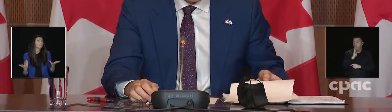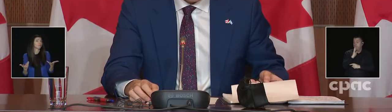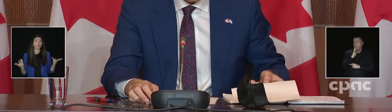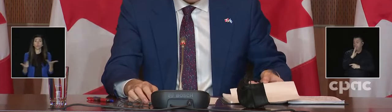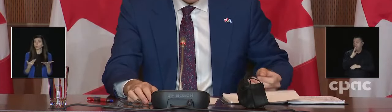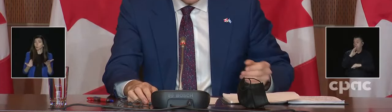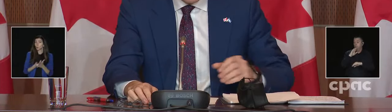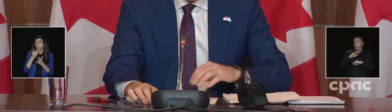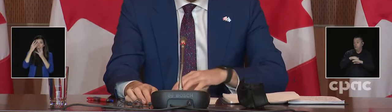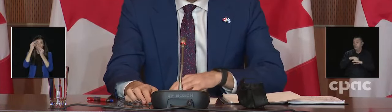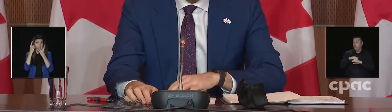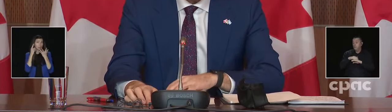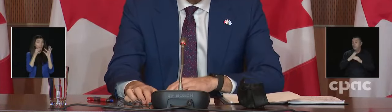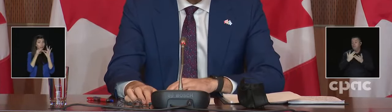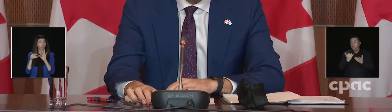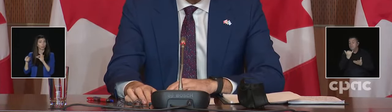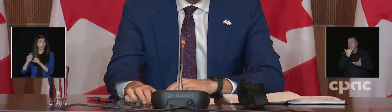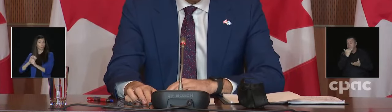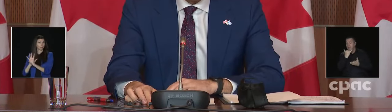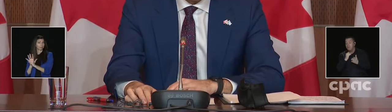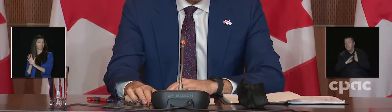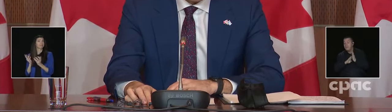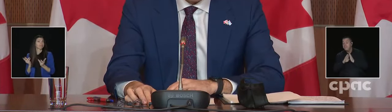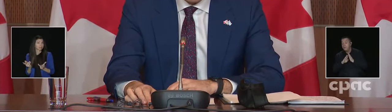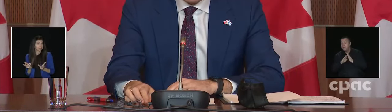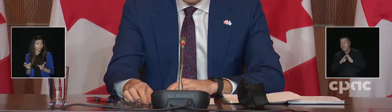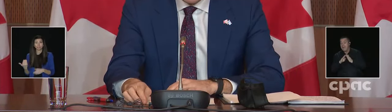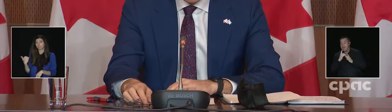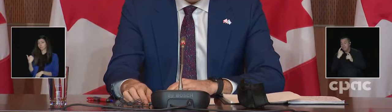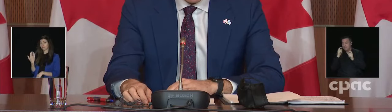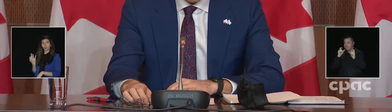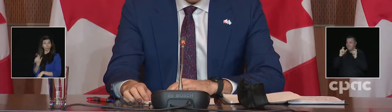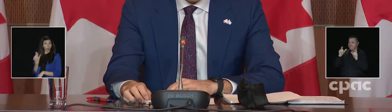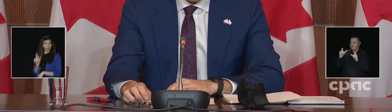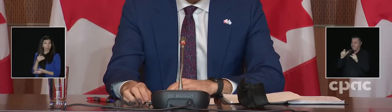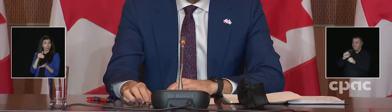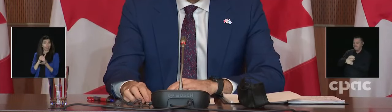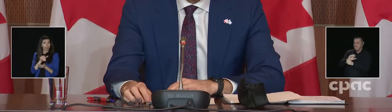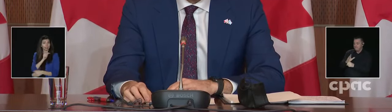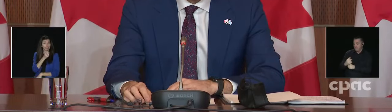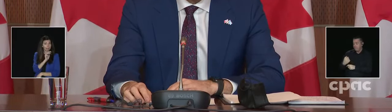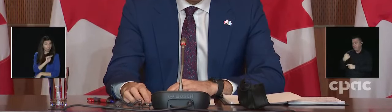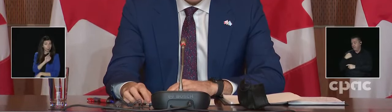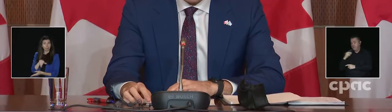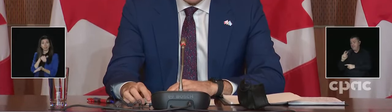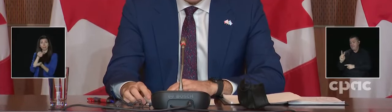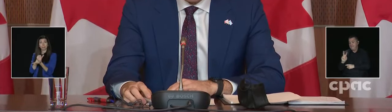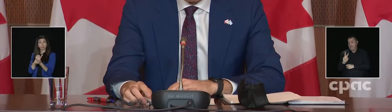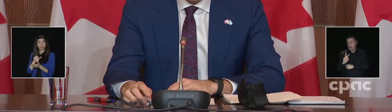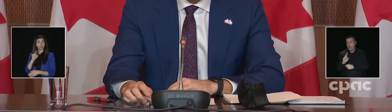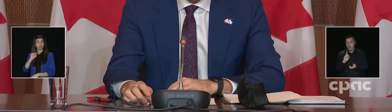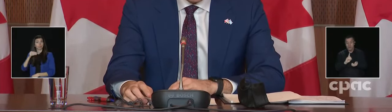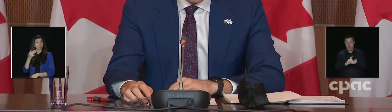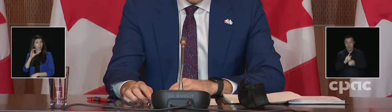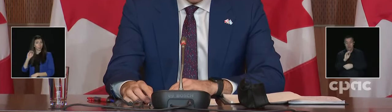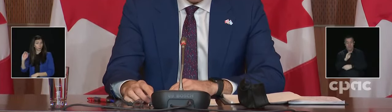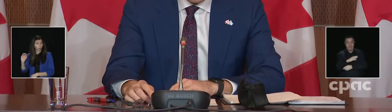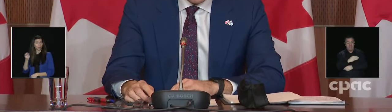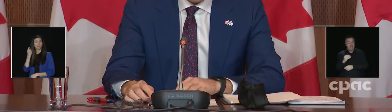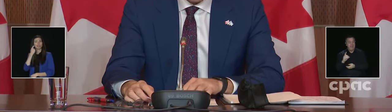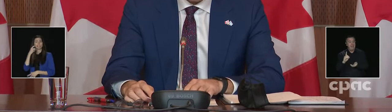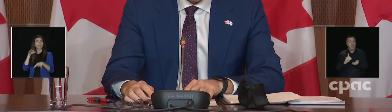COVID-19. On Friday, Dr. Tam and Dr. New presented the latest COVID-19 modeling